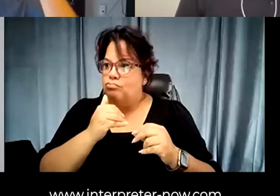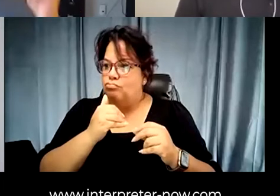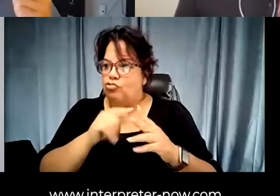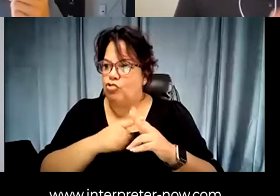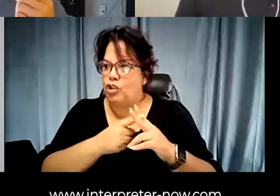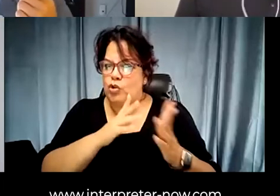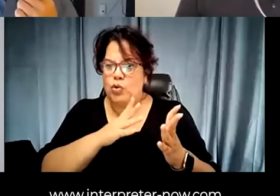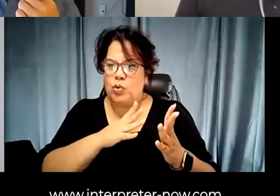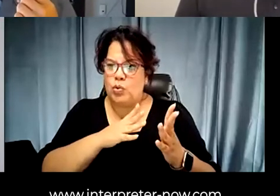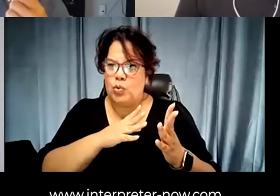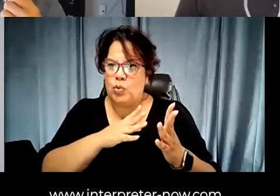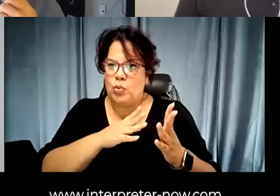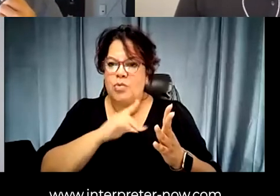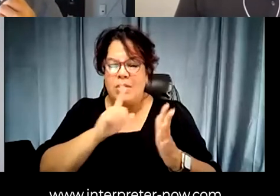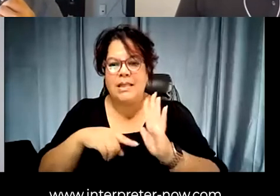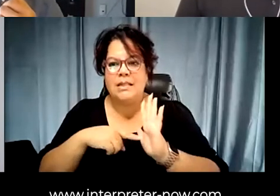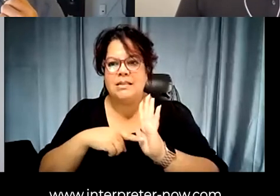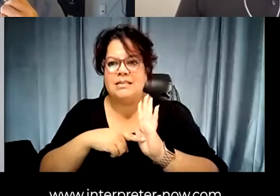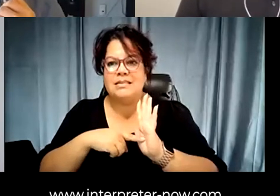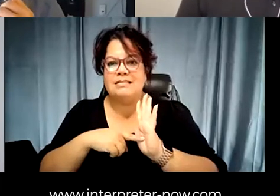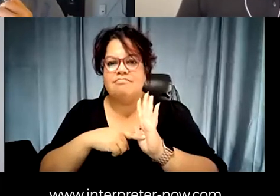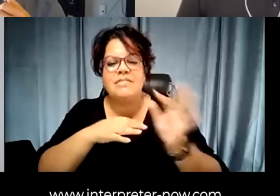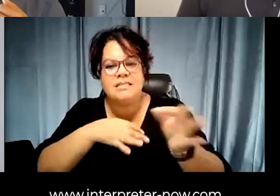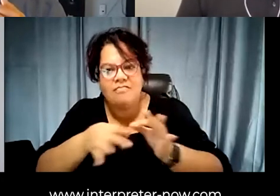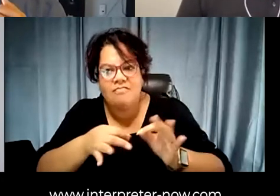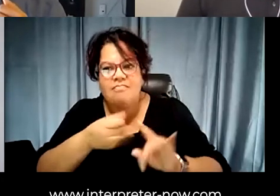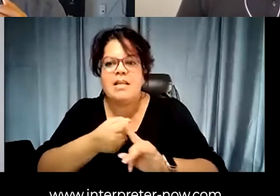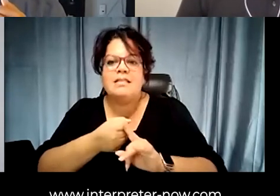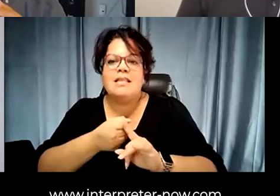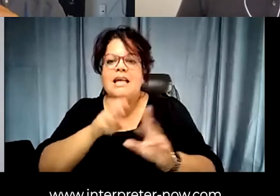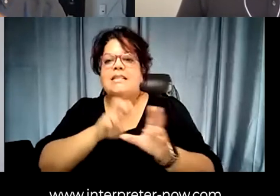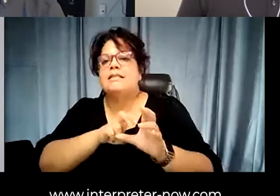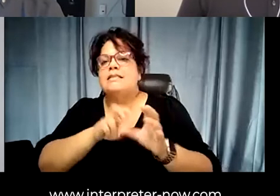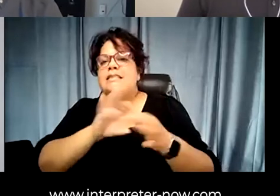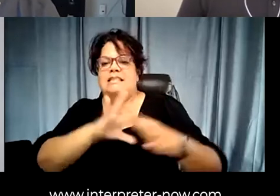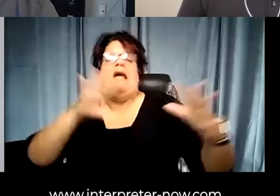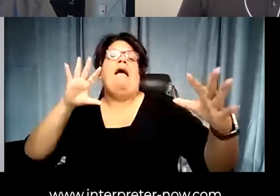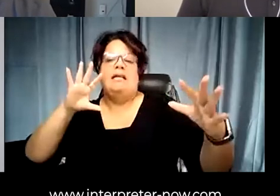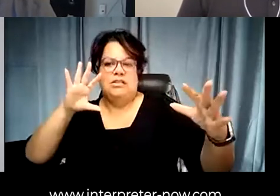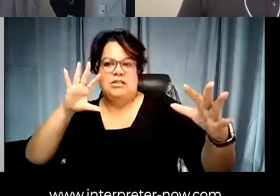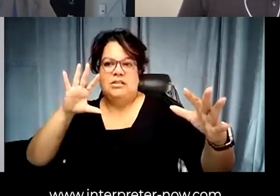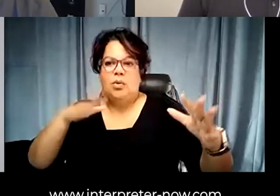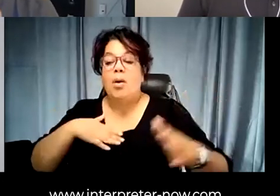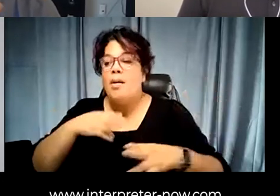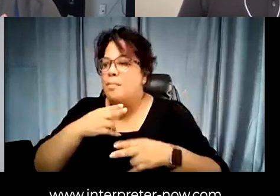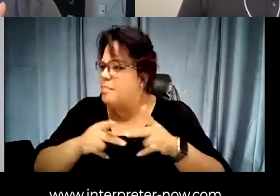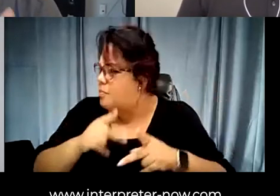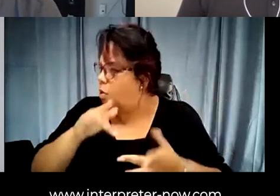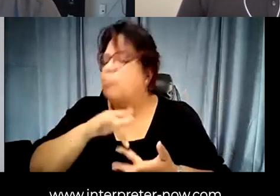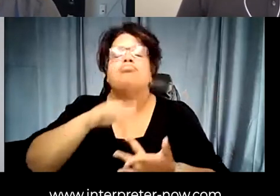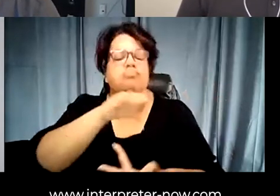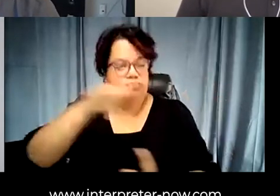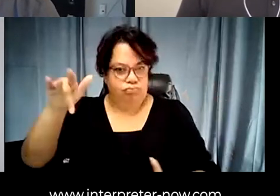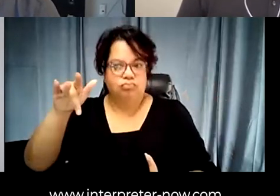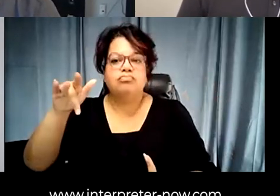where it's defined really as a detachment. So you start to feel empty inside is what people can describe. Things